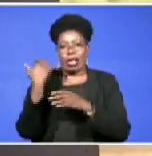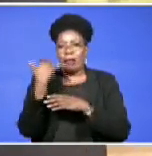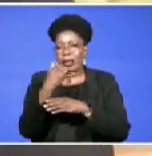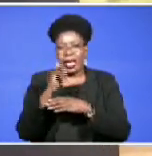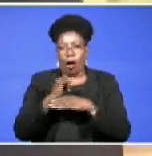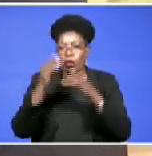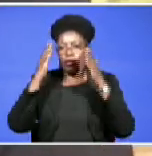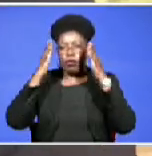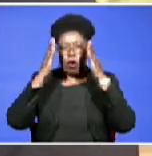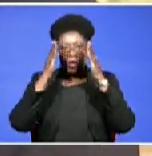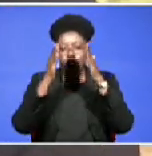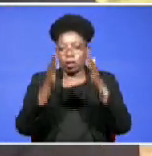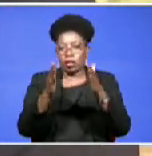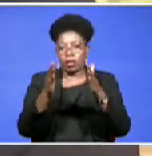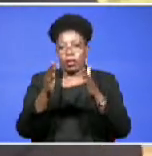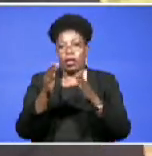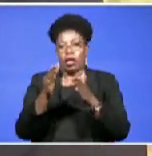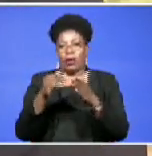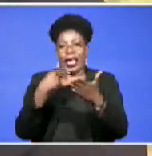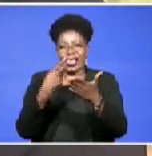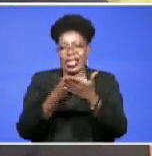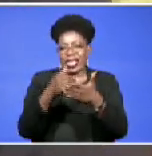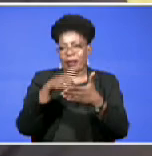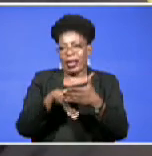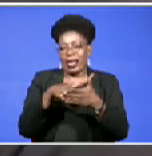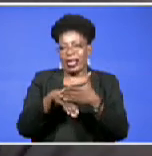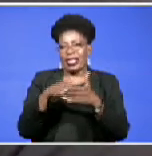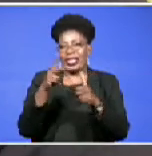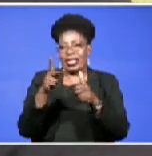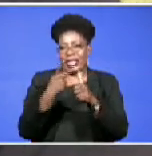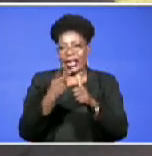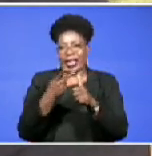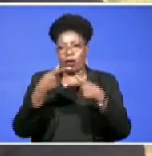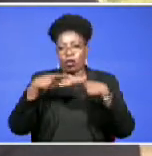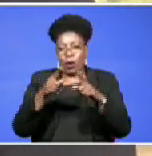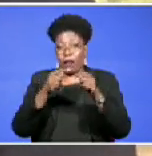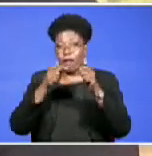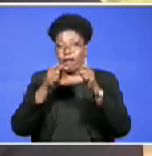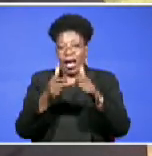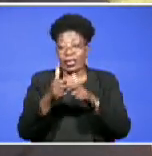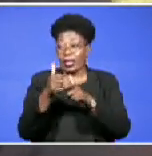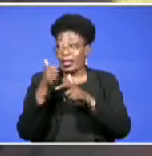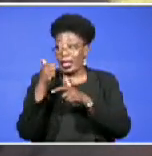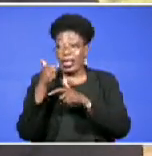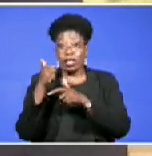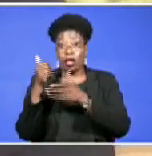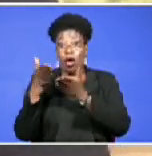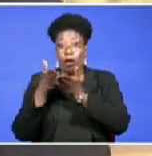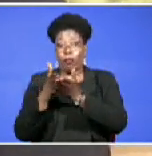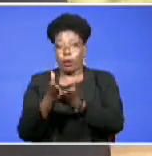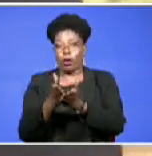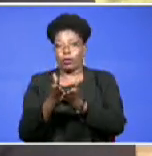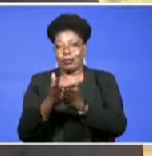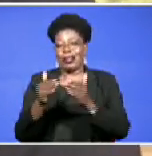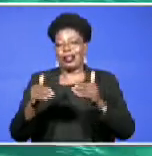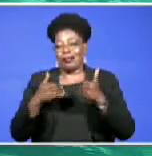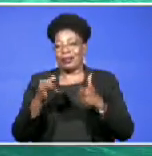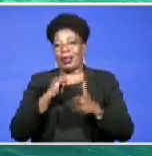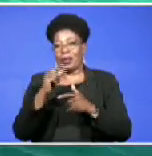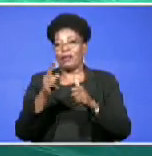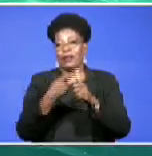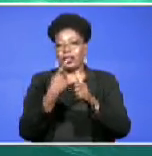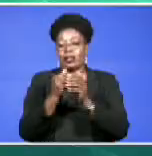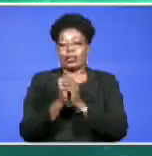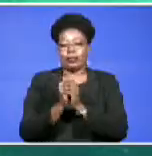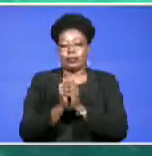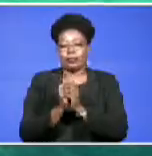I was focused. And when I came in second and I was moving faster than his boat, I was confident I was going to come first. This